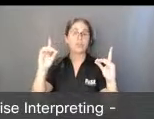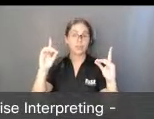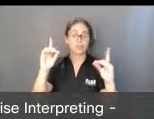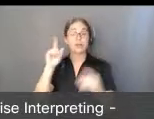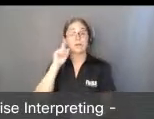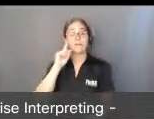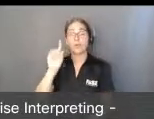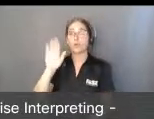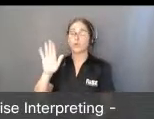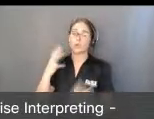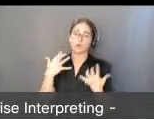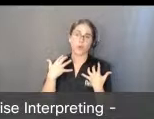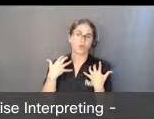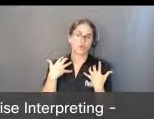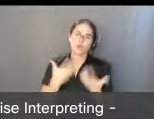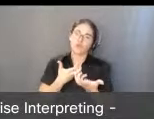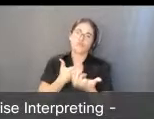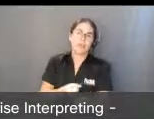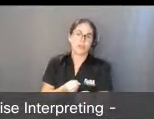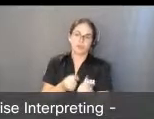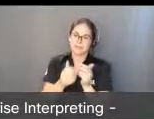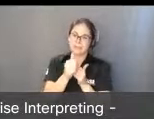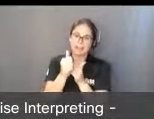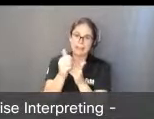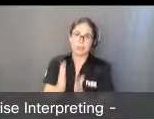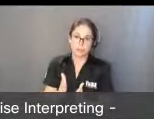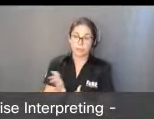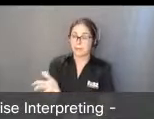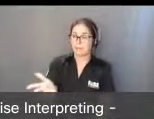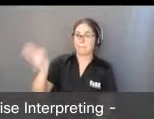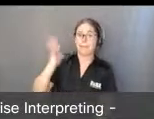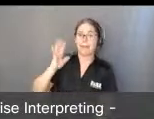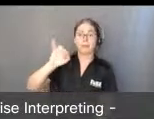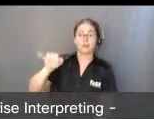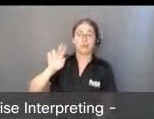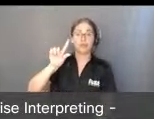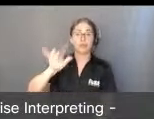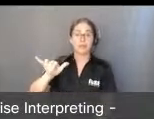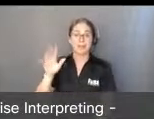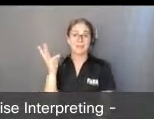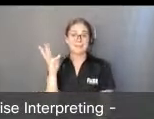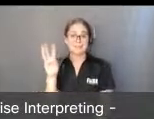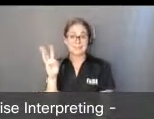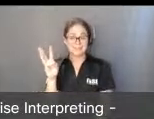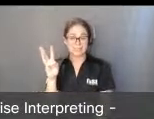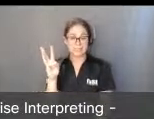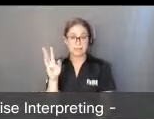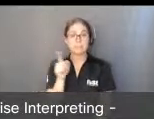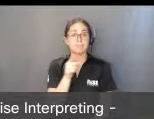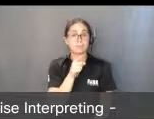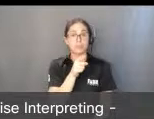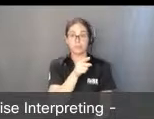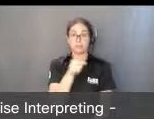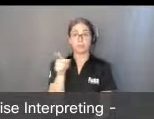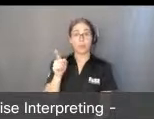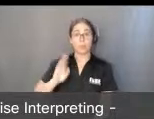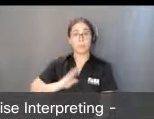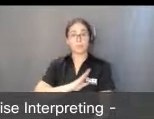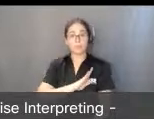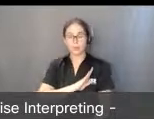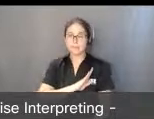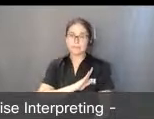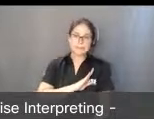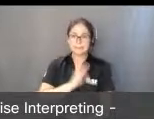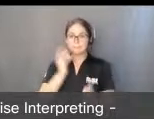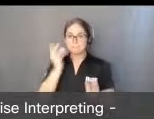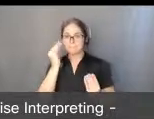their courageous leadership way back on July 16th. You, the board, made a difficult